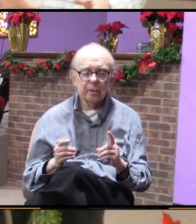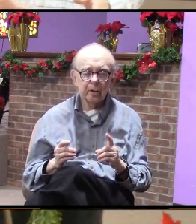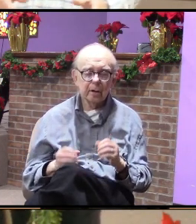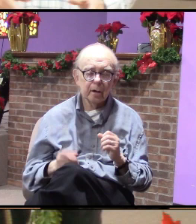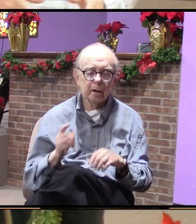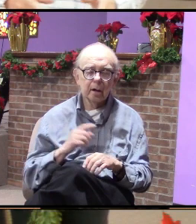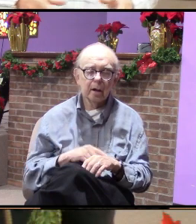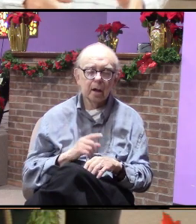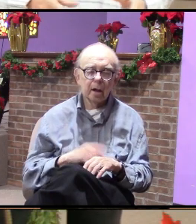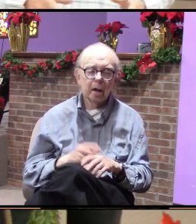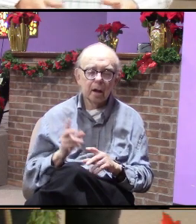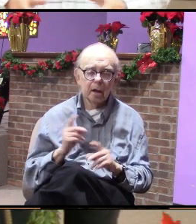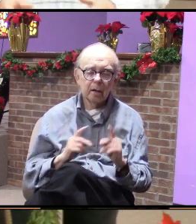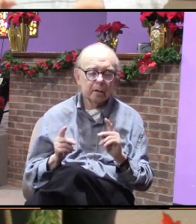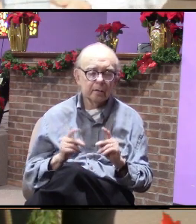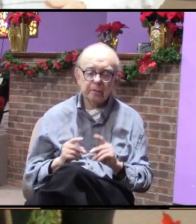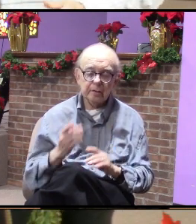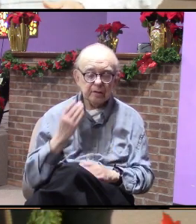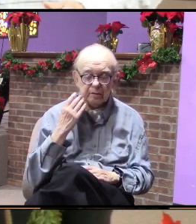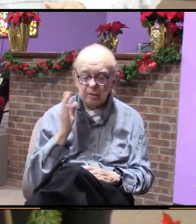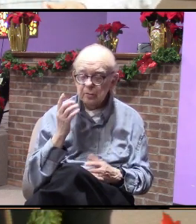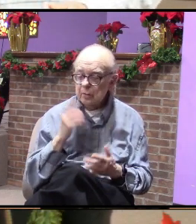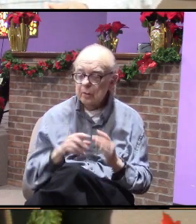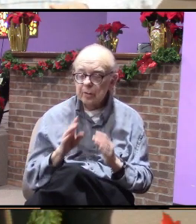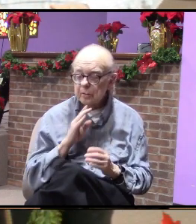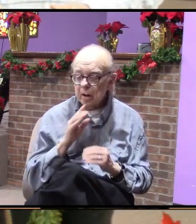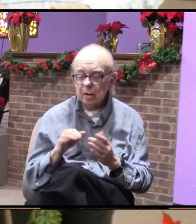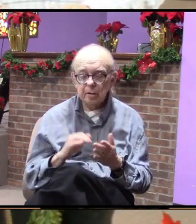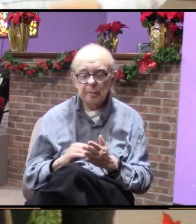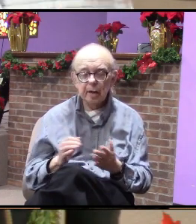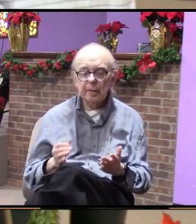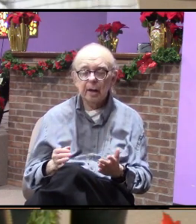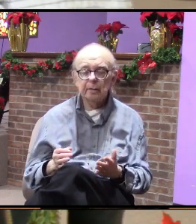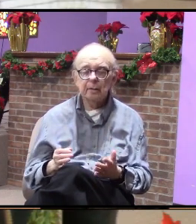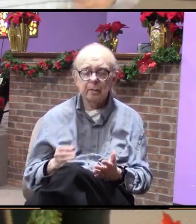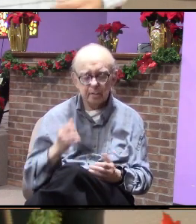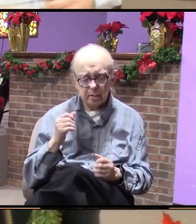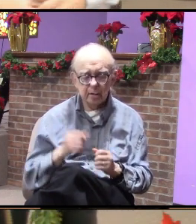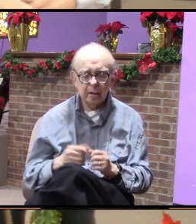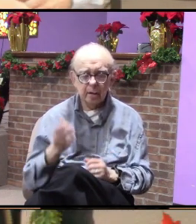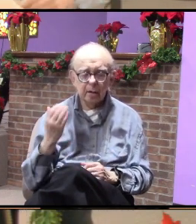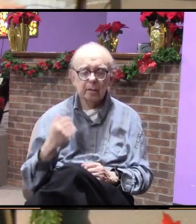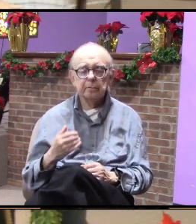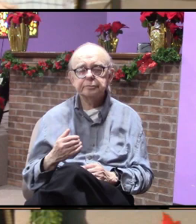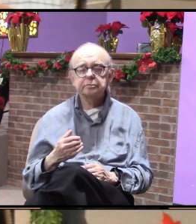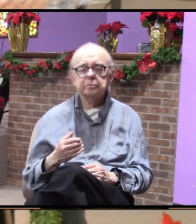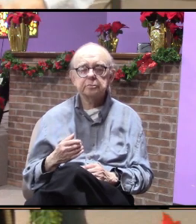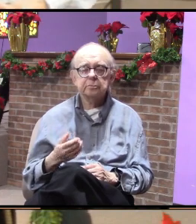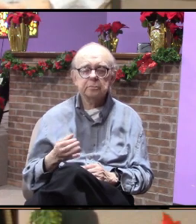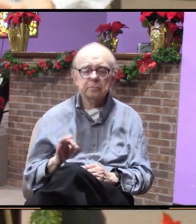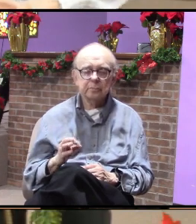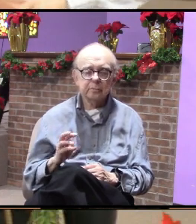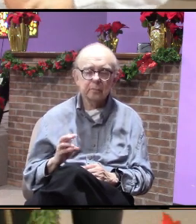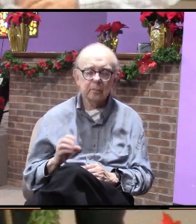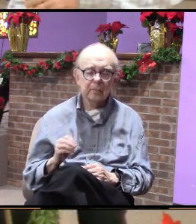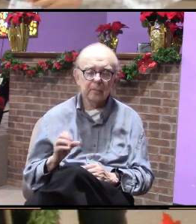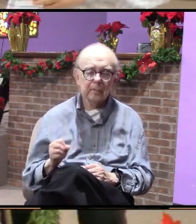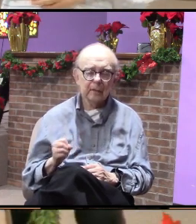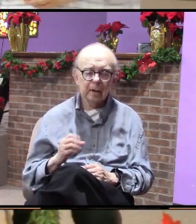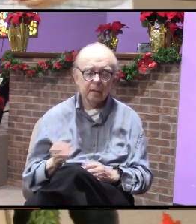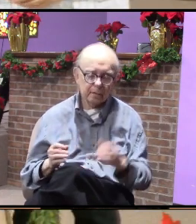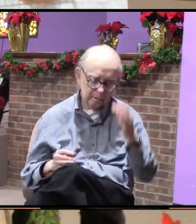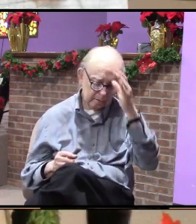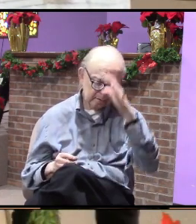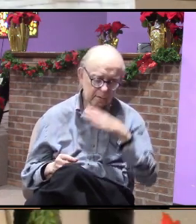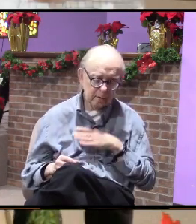Most of the time it's people who have no idea what they're talking about. Remember back in the 1960s, there was a